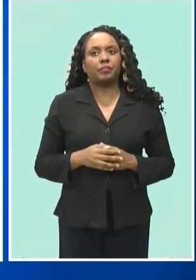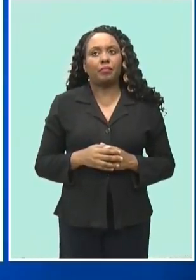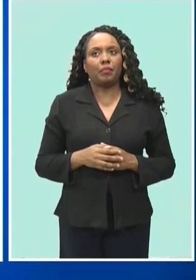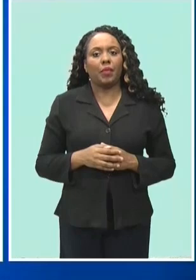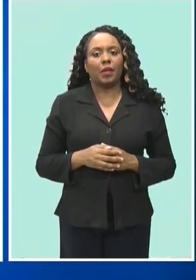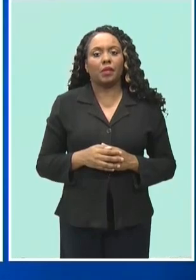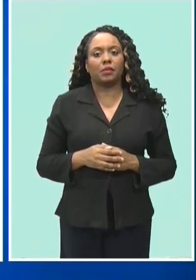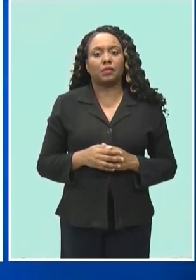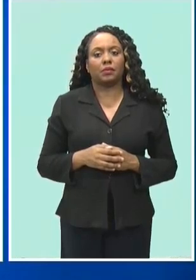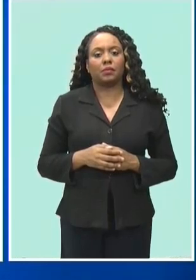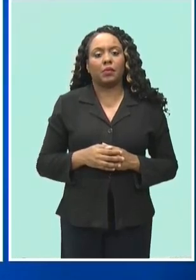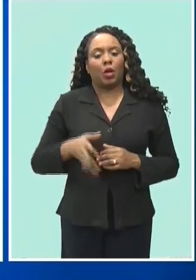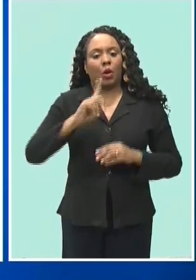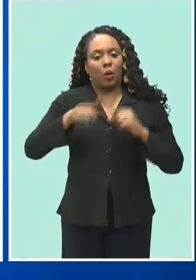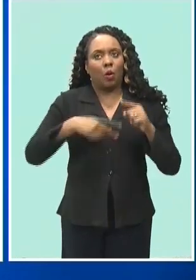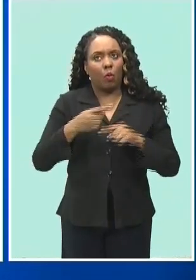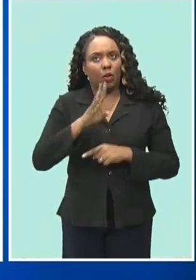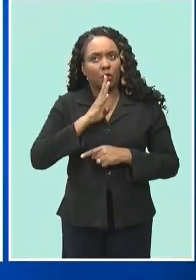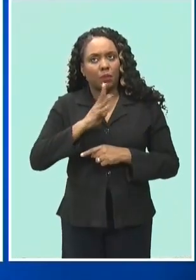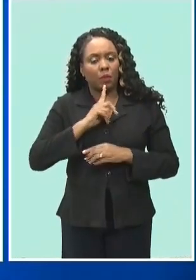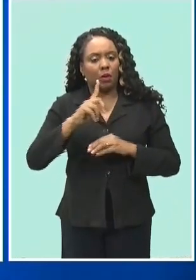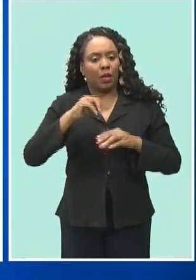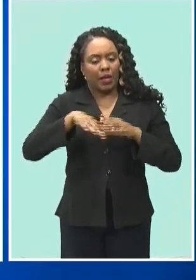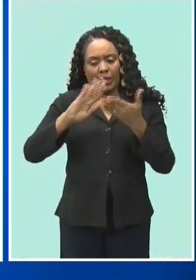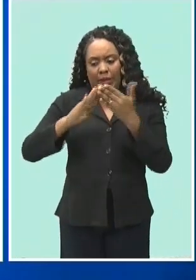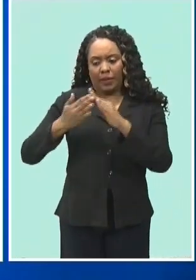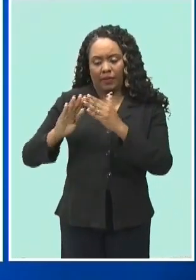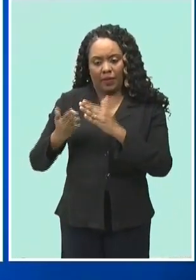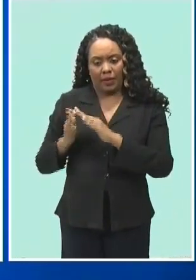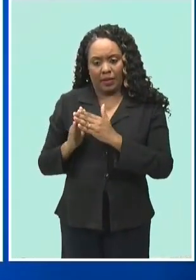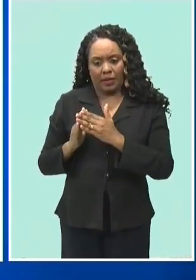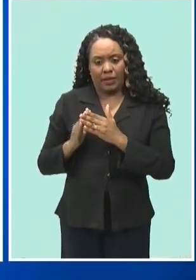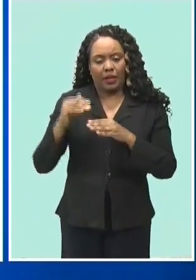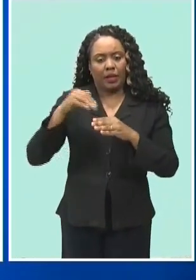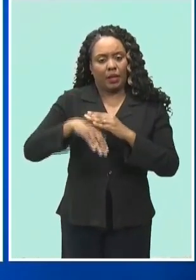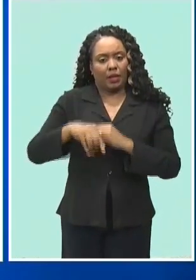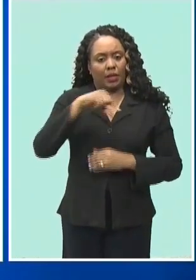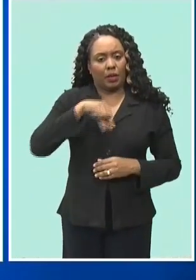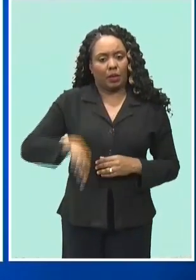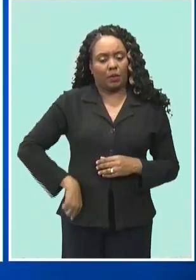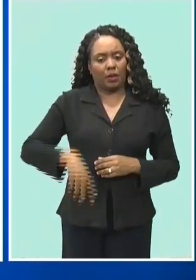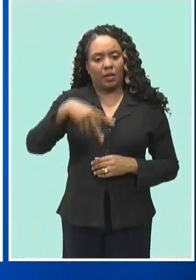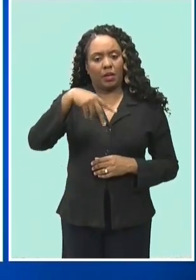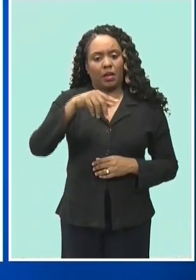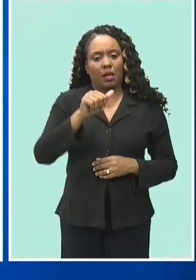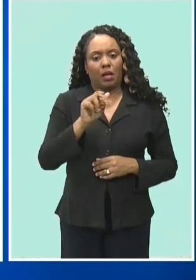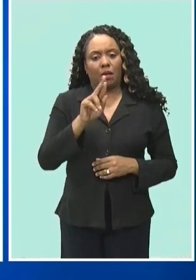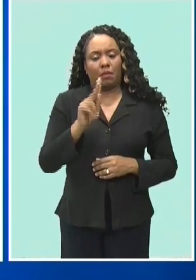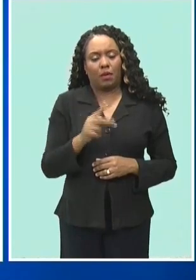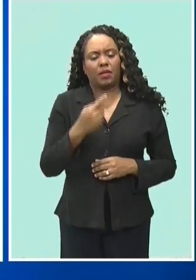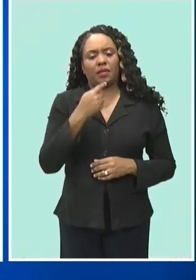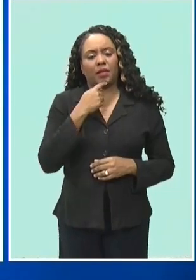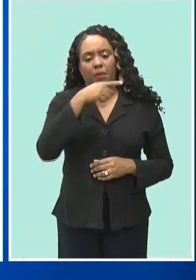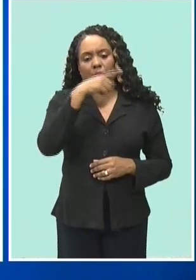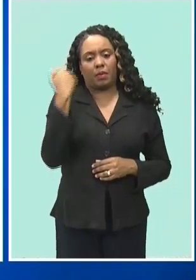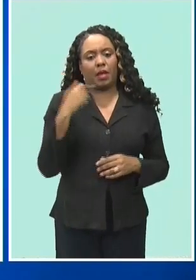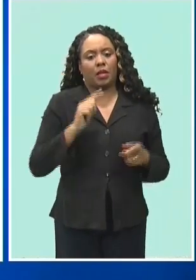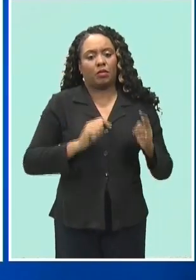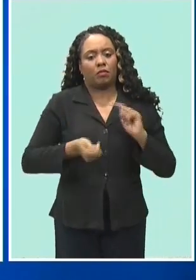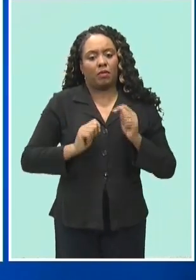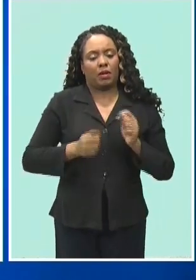Guardian Media, the Lidjiasu Umawali Emancipation Village at the Queen's Park Savannah, Peters said Afro-trained Burgundians have the